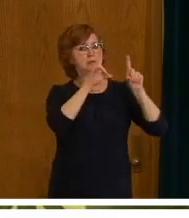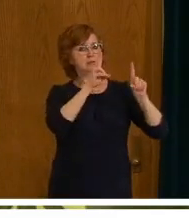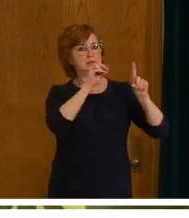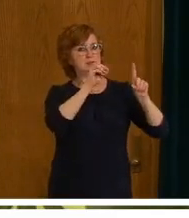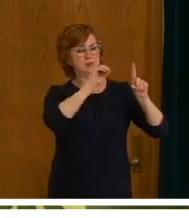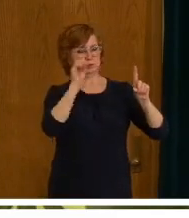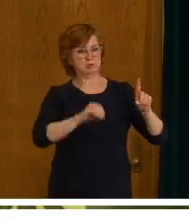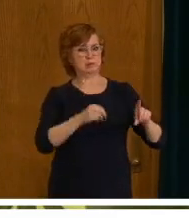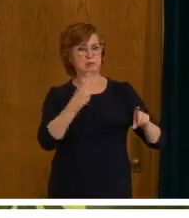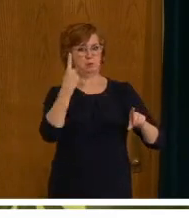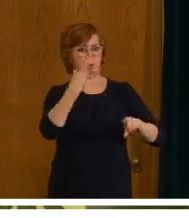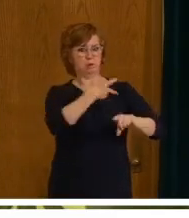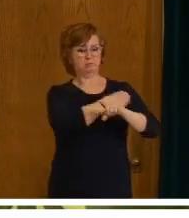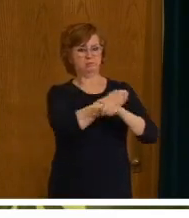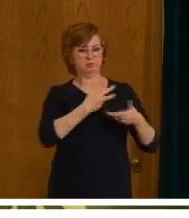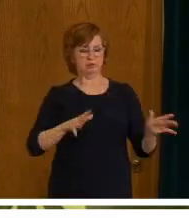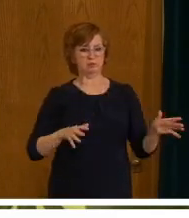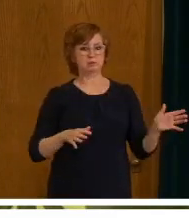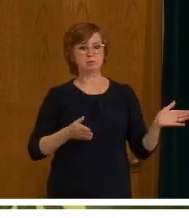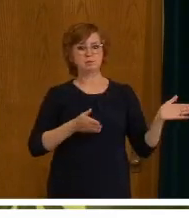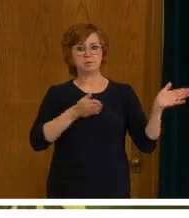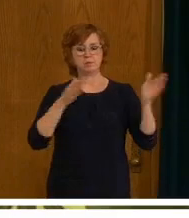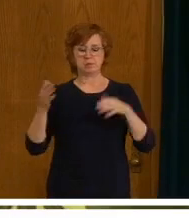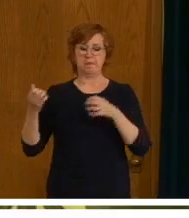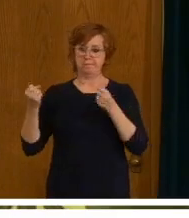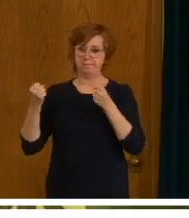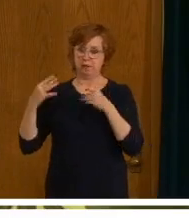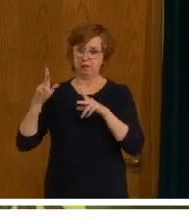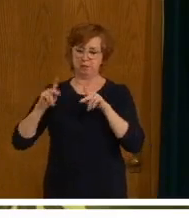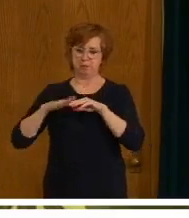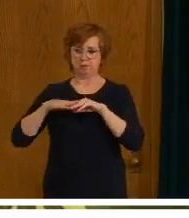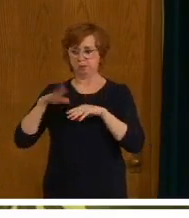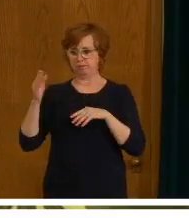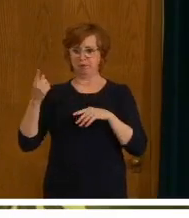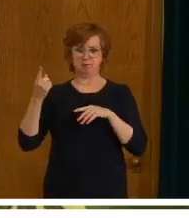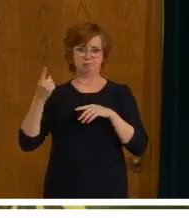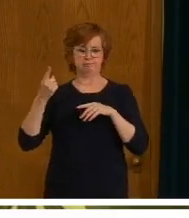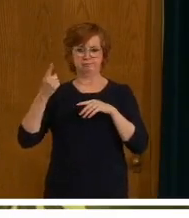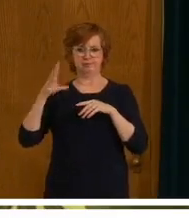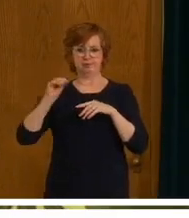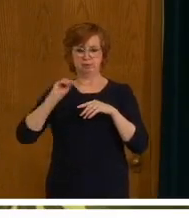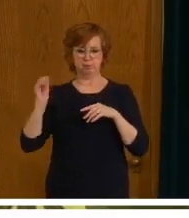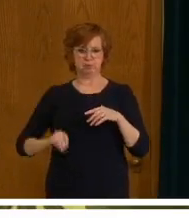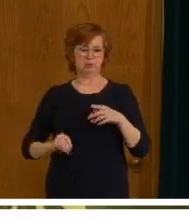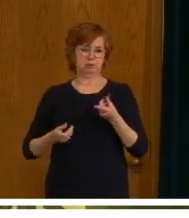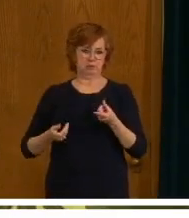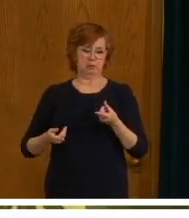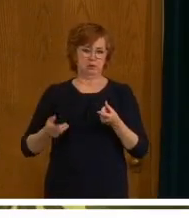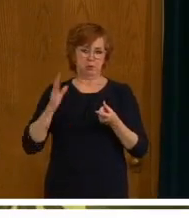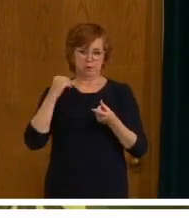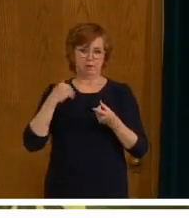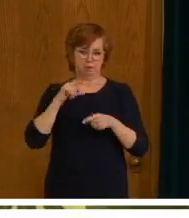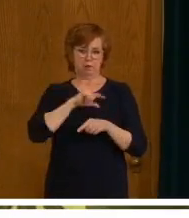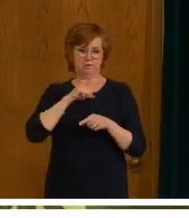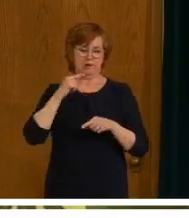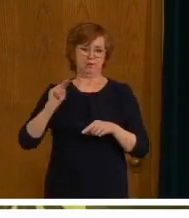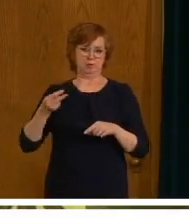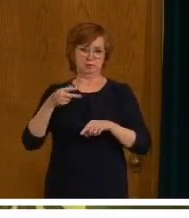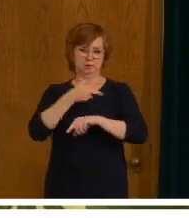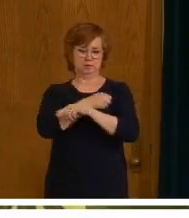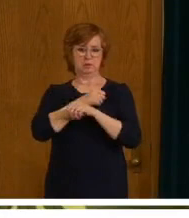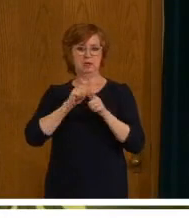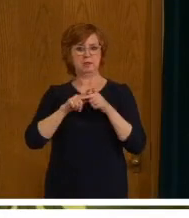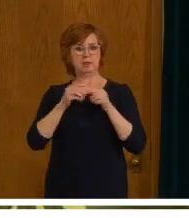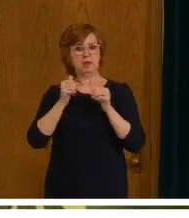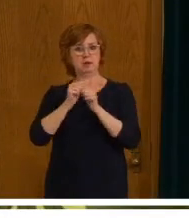Saskatchewan residents, likely over half, will then be eligible for their second dose of the vaccine. And in the weeks following July